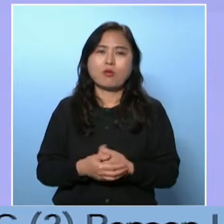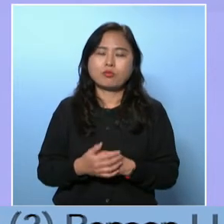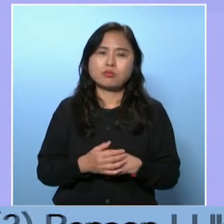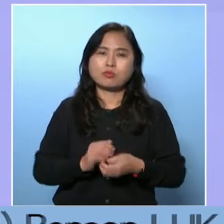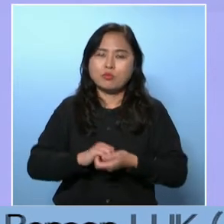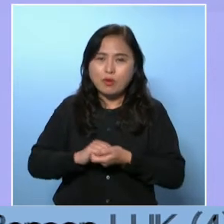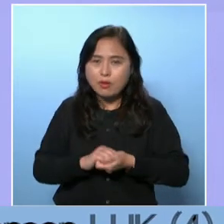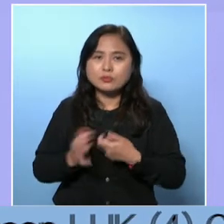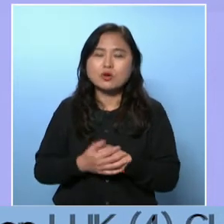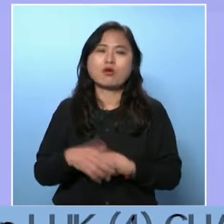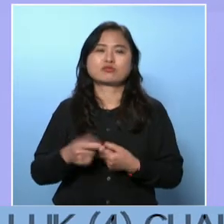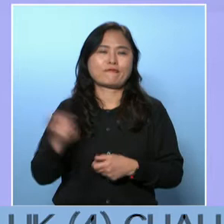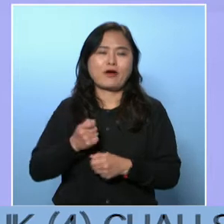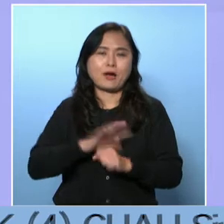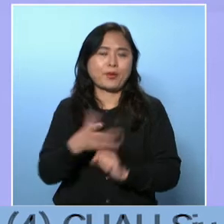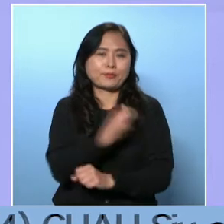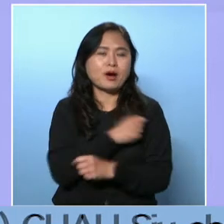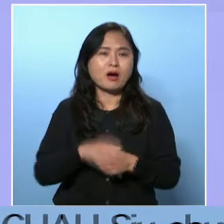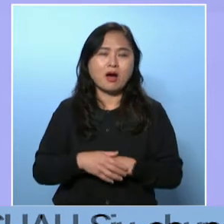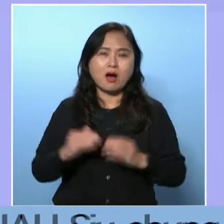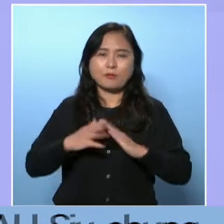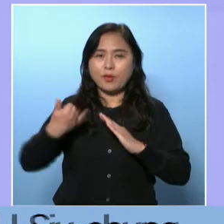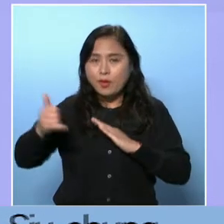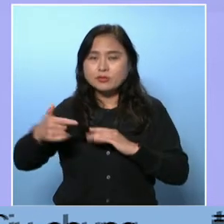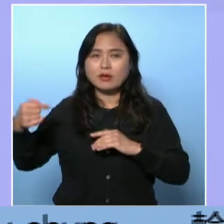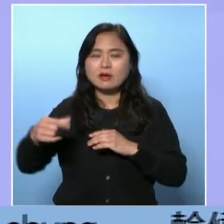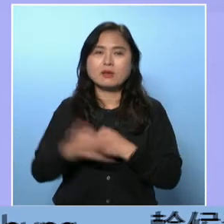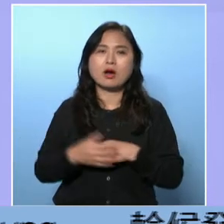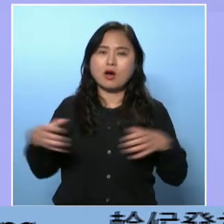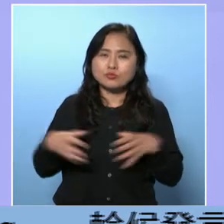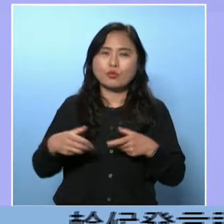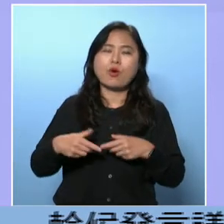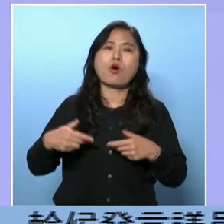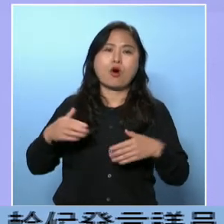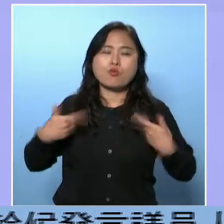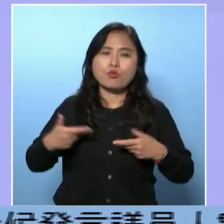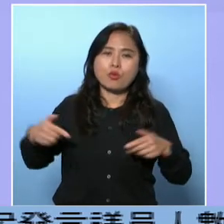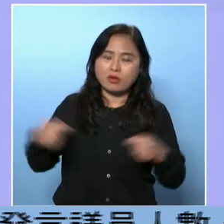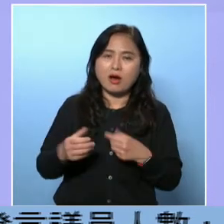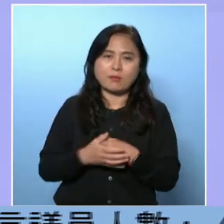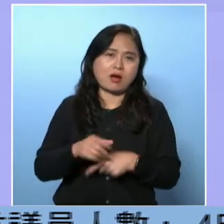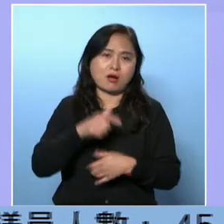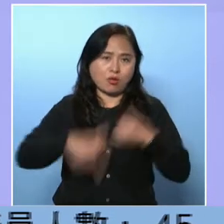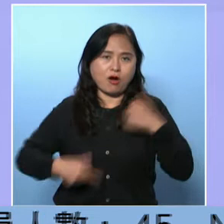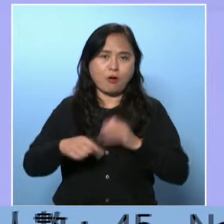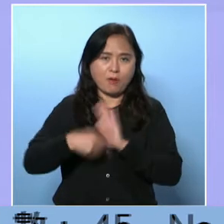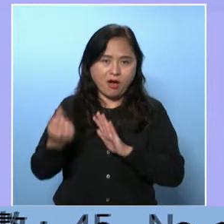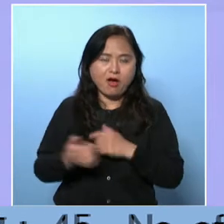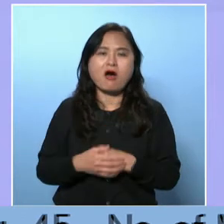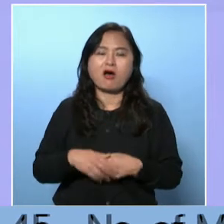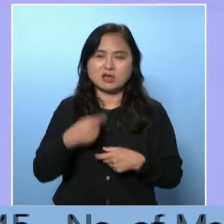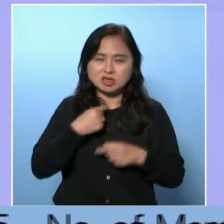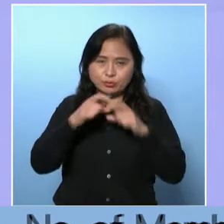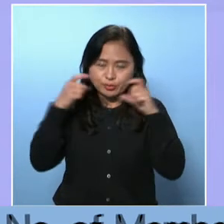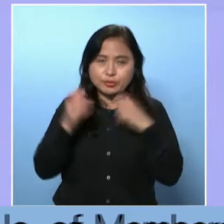I urge everyone to accept the government's appeal to be vaccinated as soon as possible, try to stay home, and reduce our